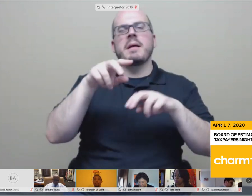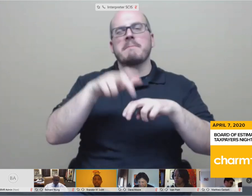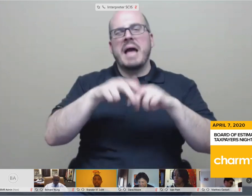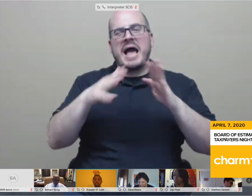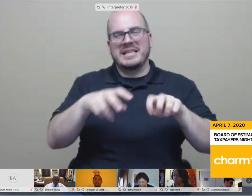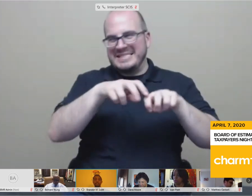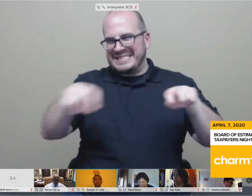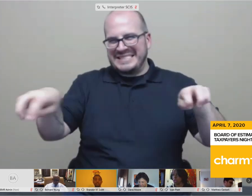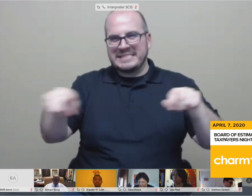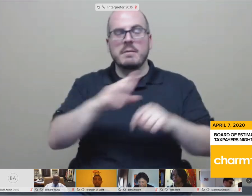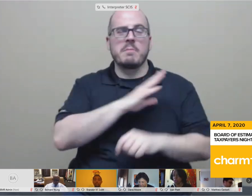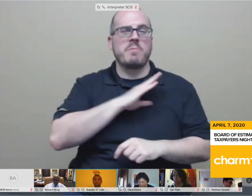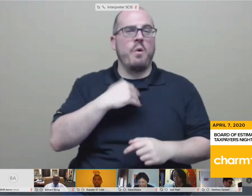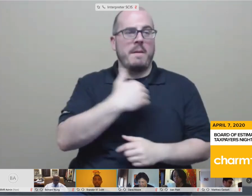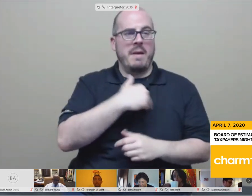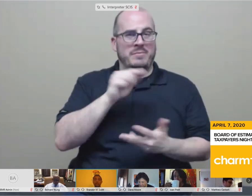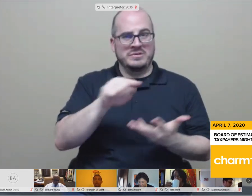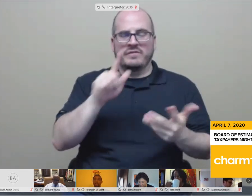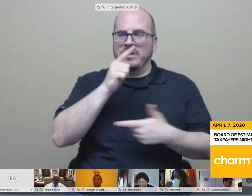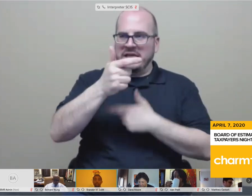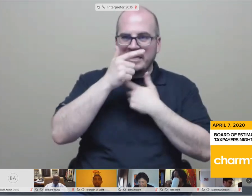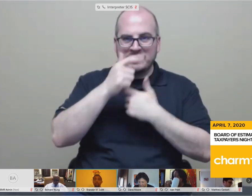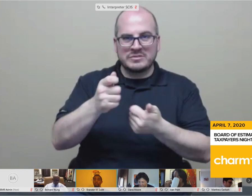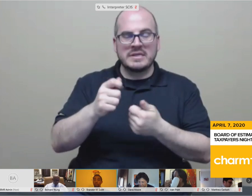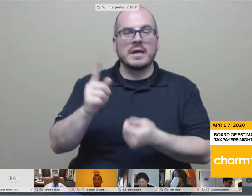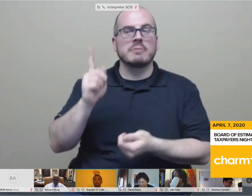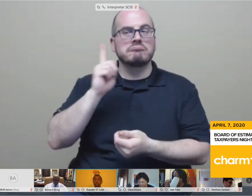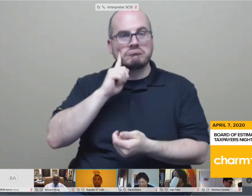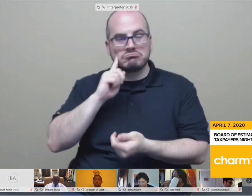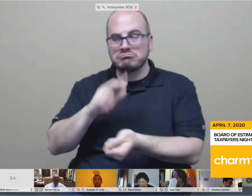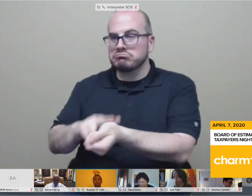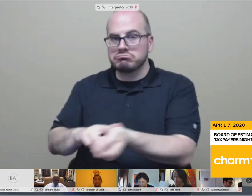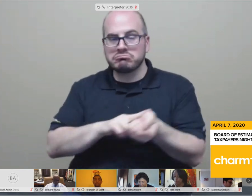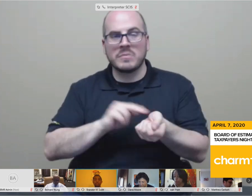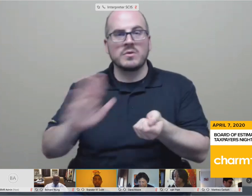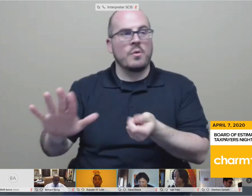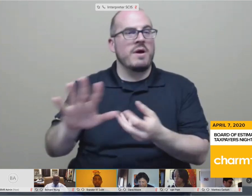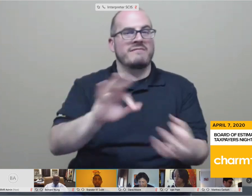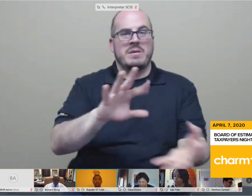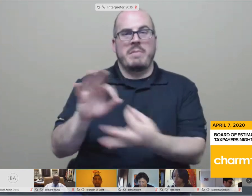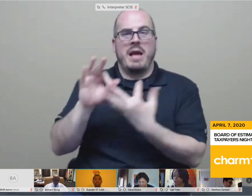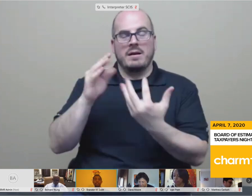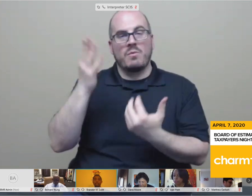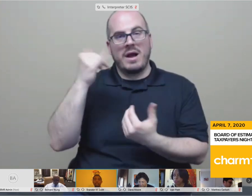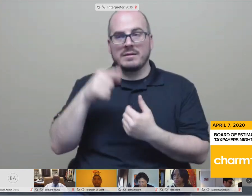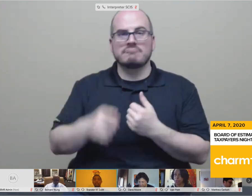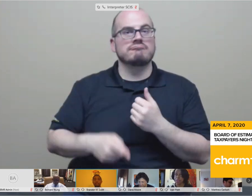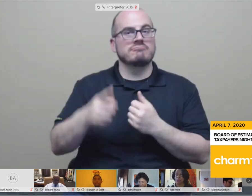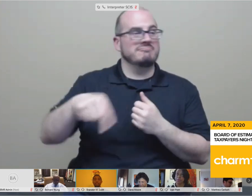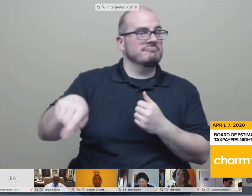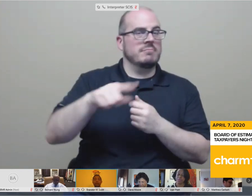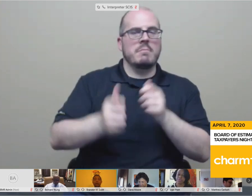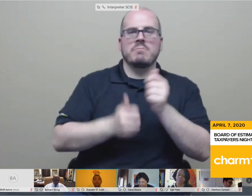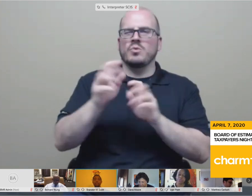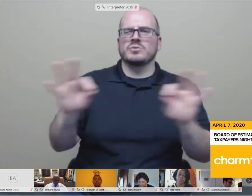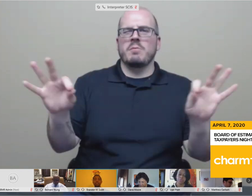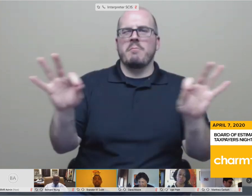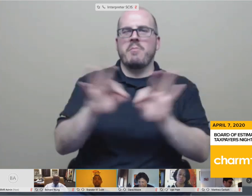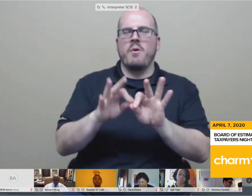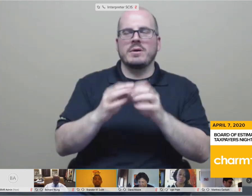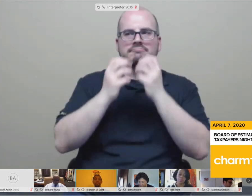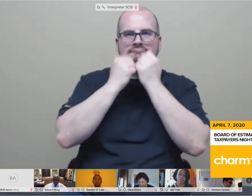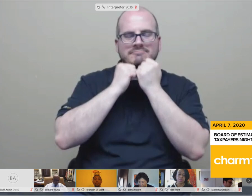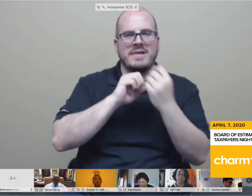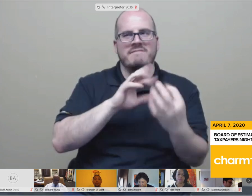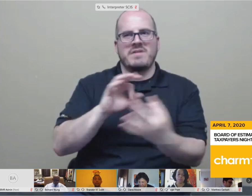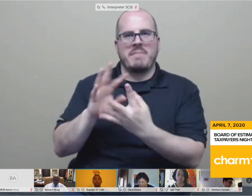and observations concerning this budget. As you are the most important portion of this meeting, this is our opportunity to